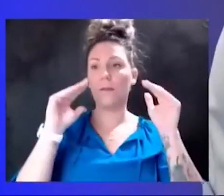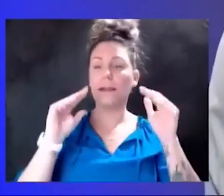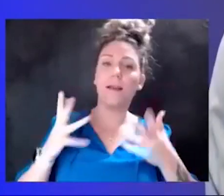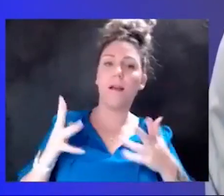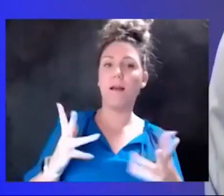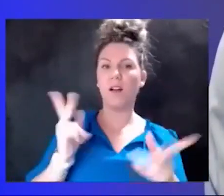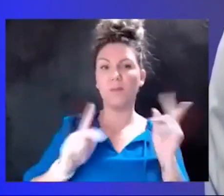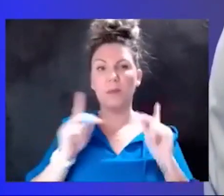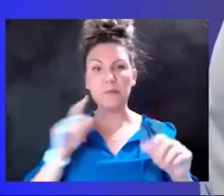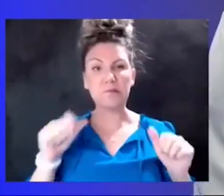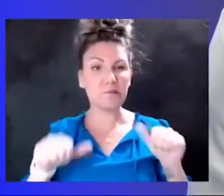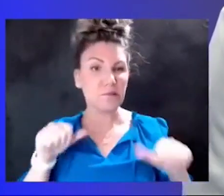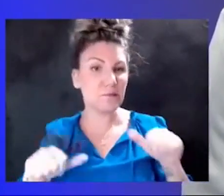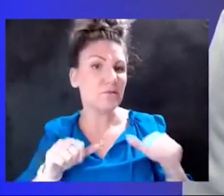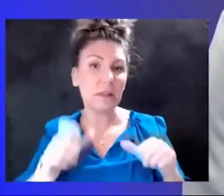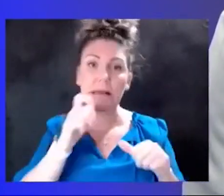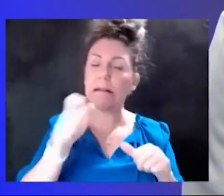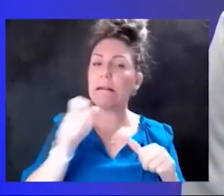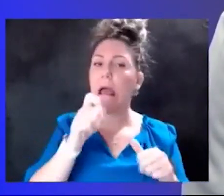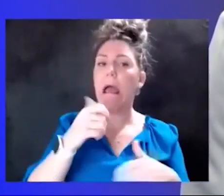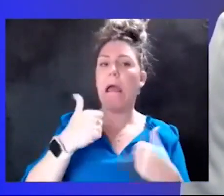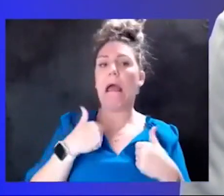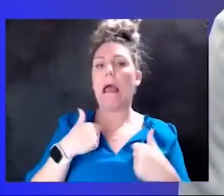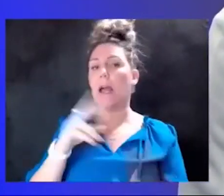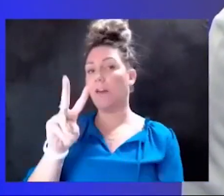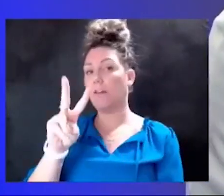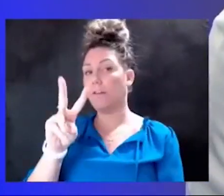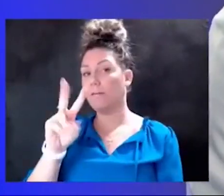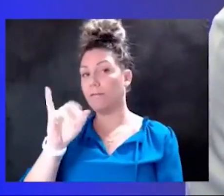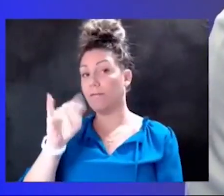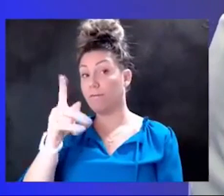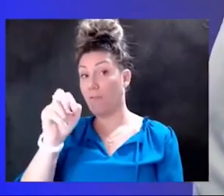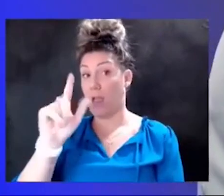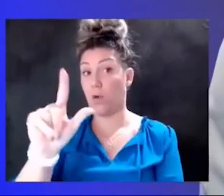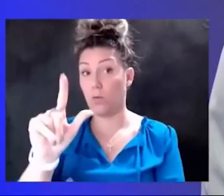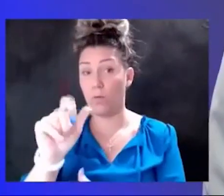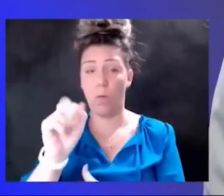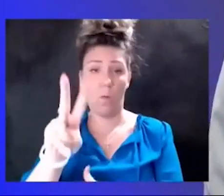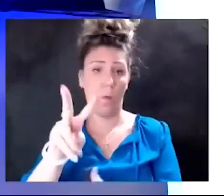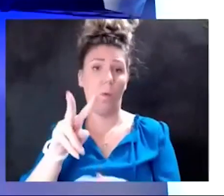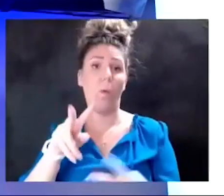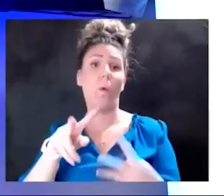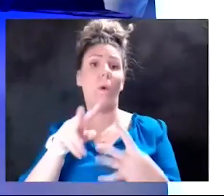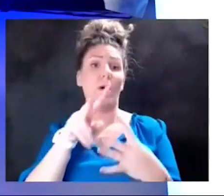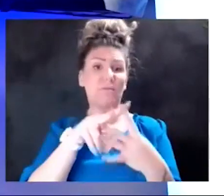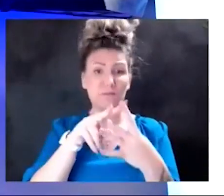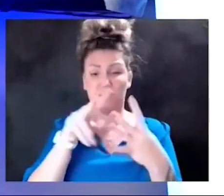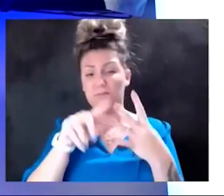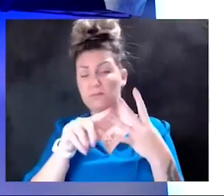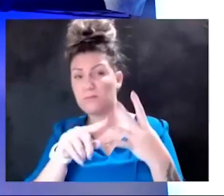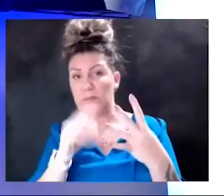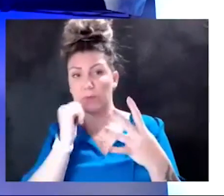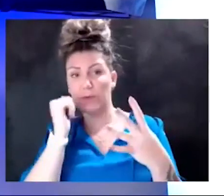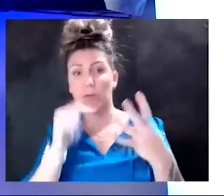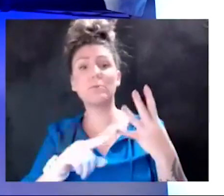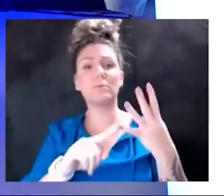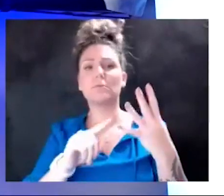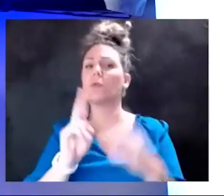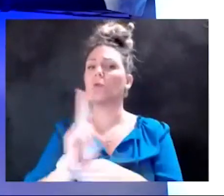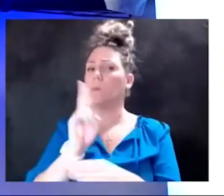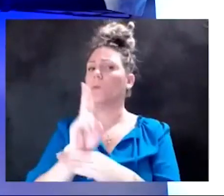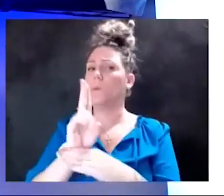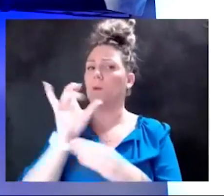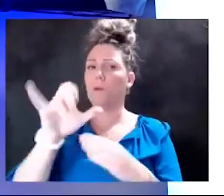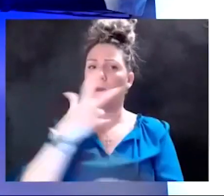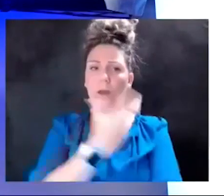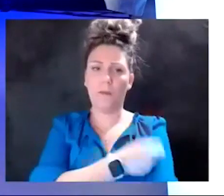wanting the viral vector vaccines or the mRNA vaccines, will go ahead and get this vaccine. Yeah, I think that's really important because, as you said,